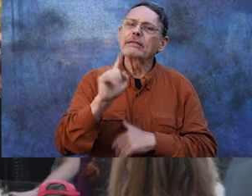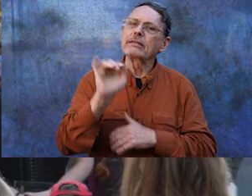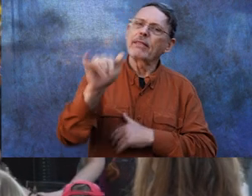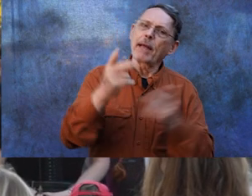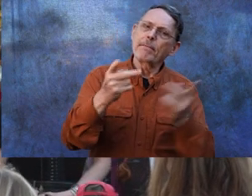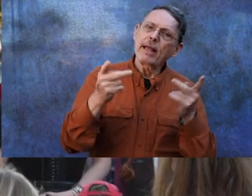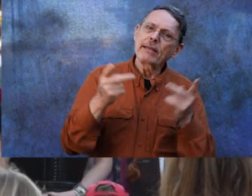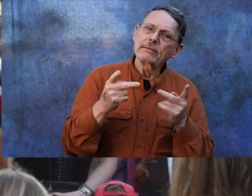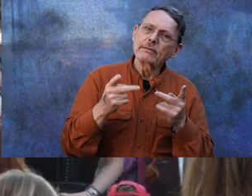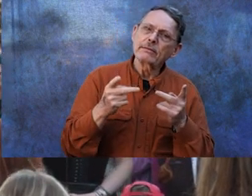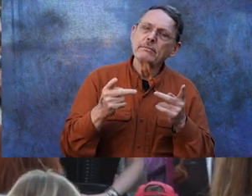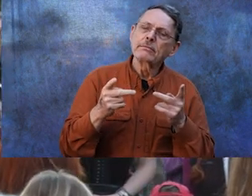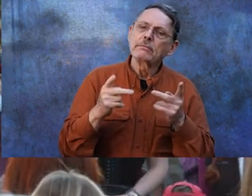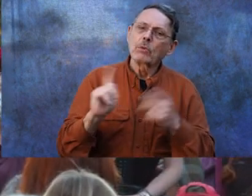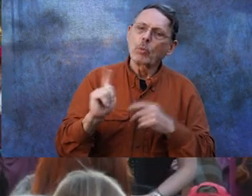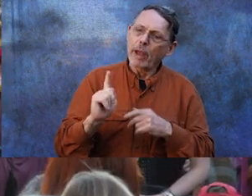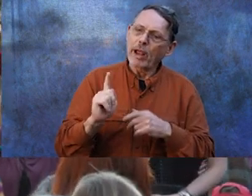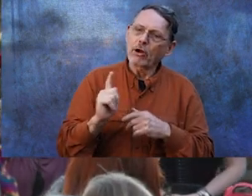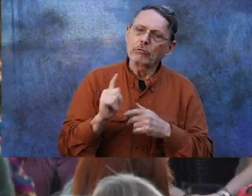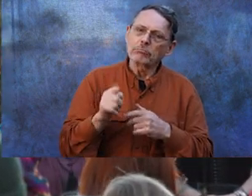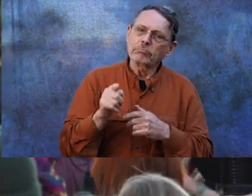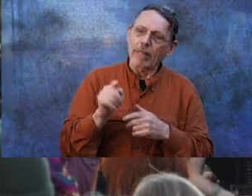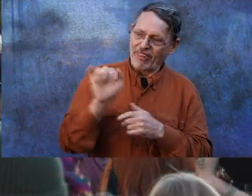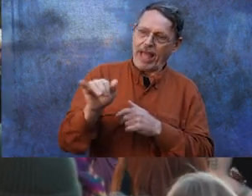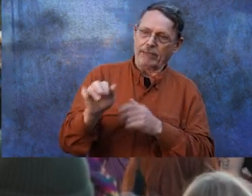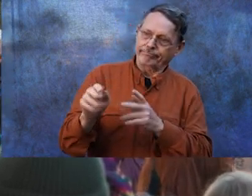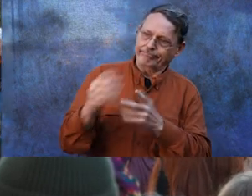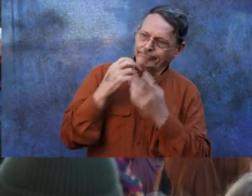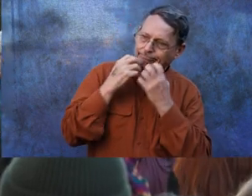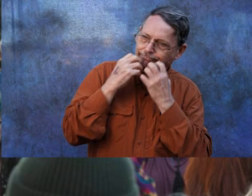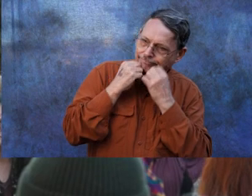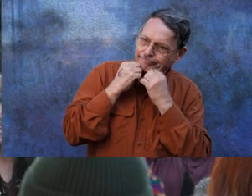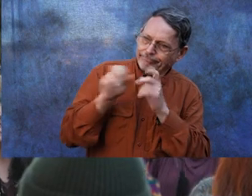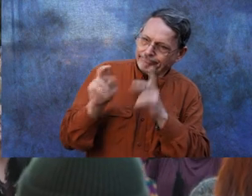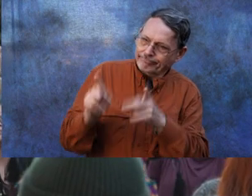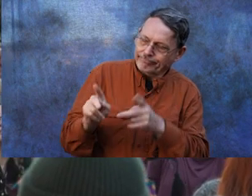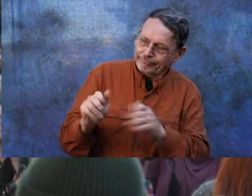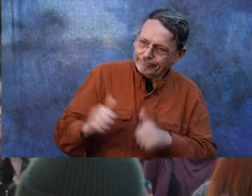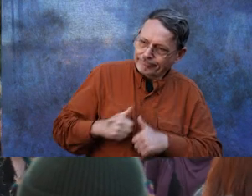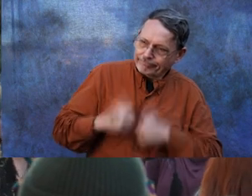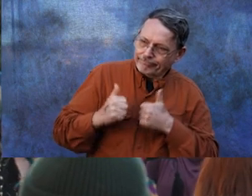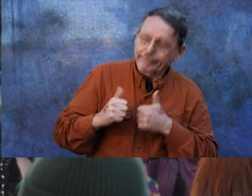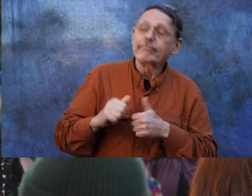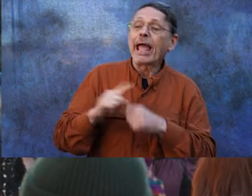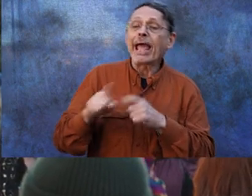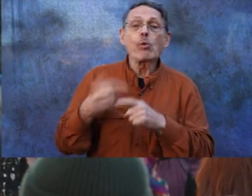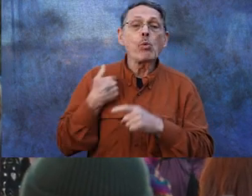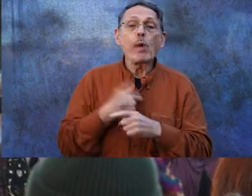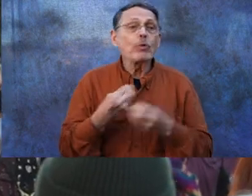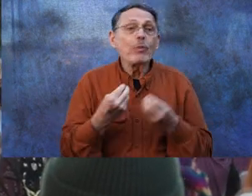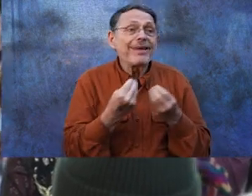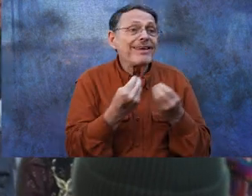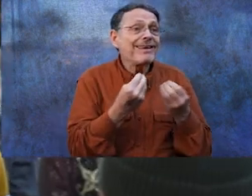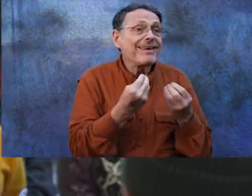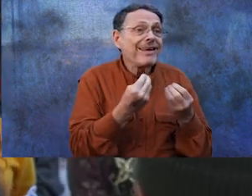That there is this place where what is remembered lives, and where the love that we give